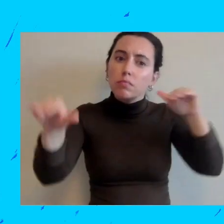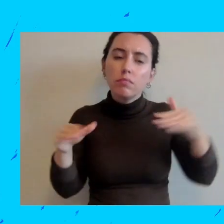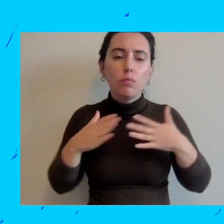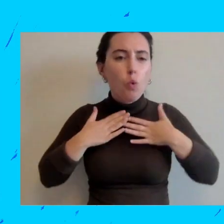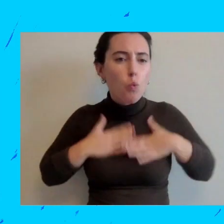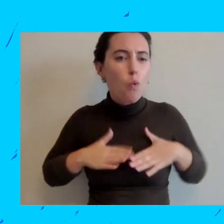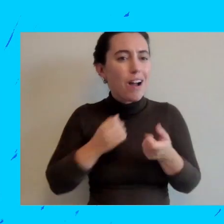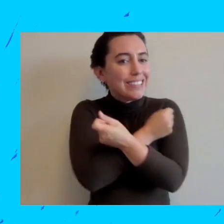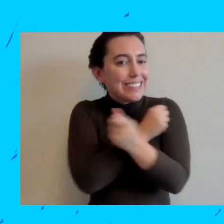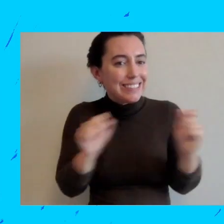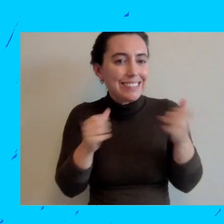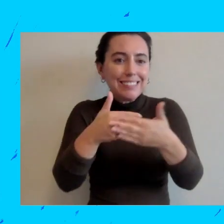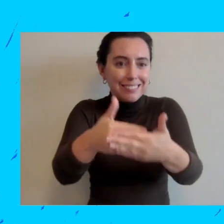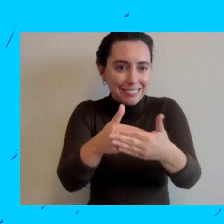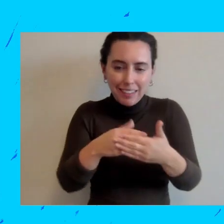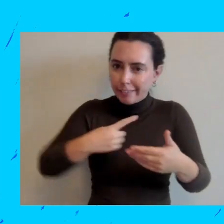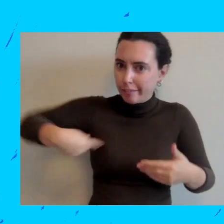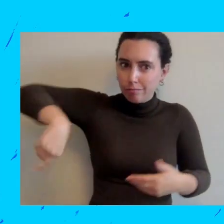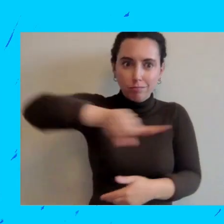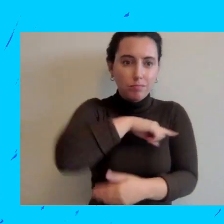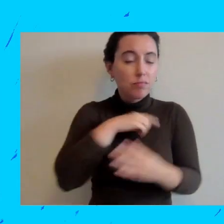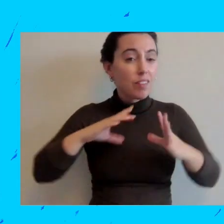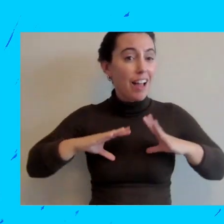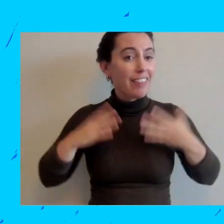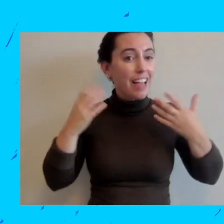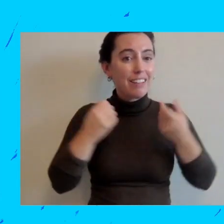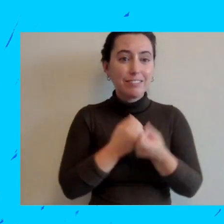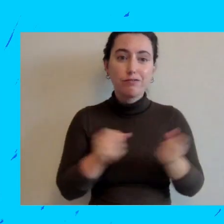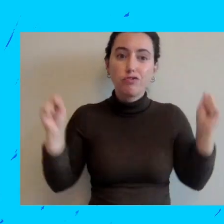so we can live a life free from fear.